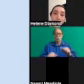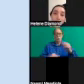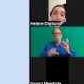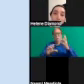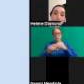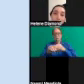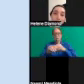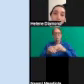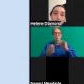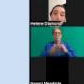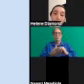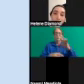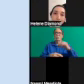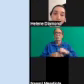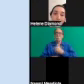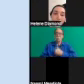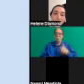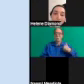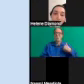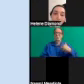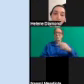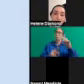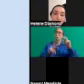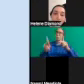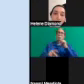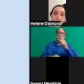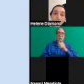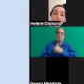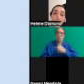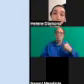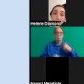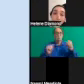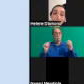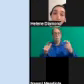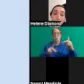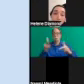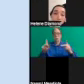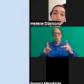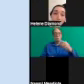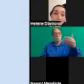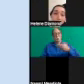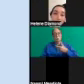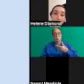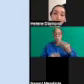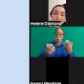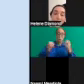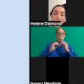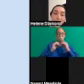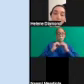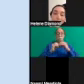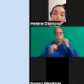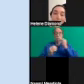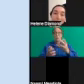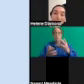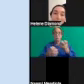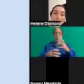NASW members, that includes non-members, all are welcome. If you want more information or you want to get involved, which I hope that